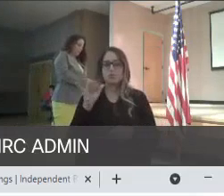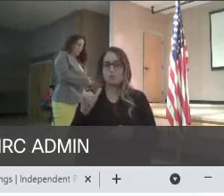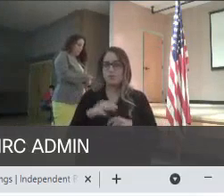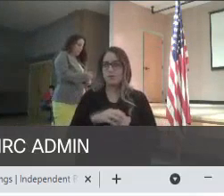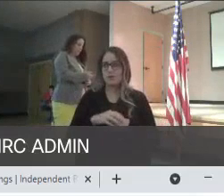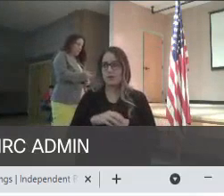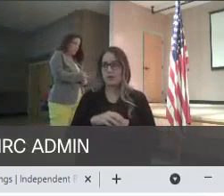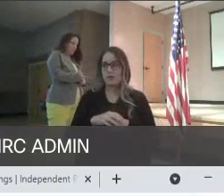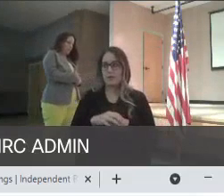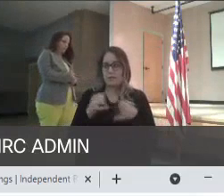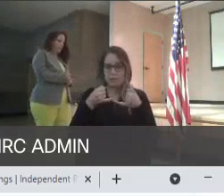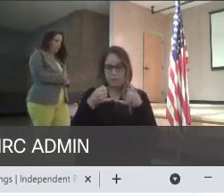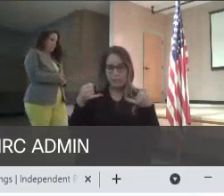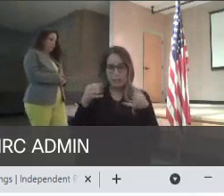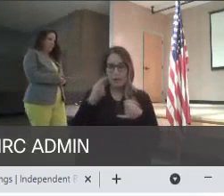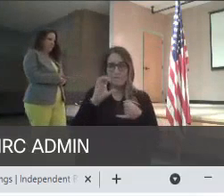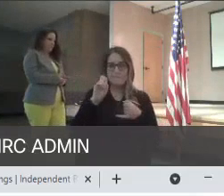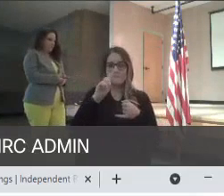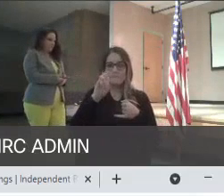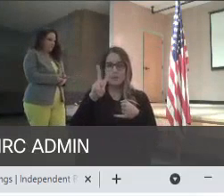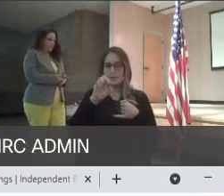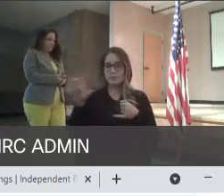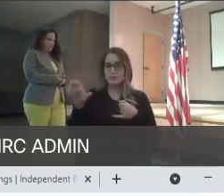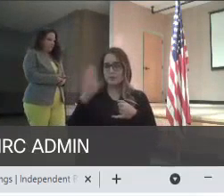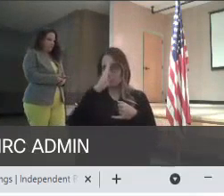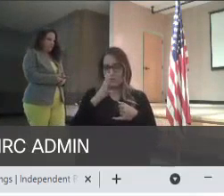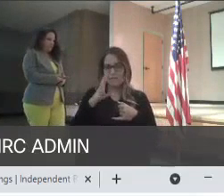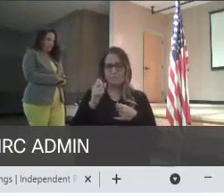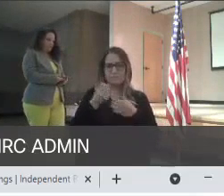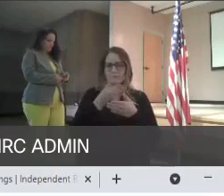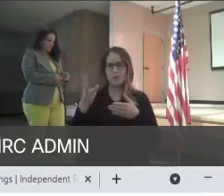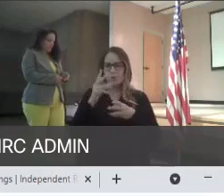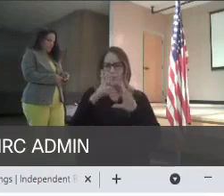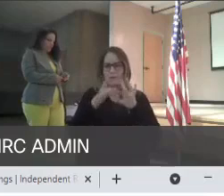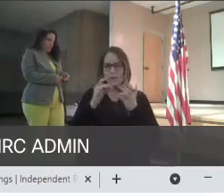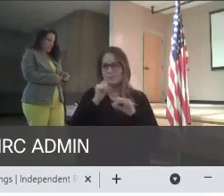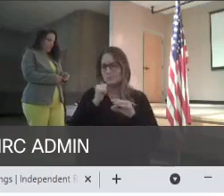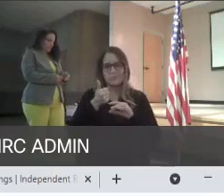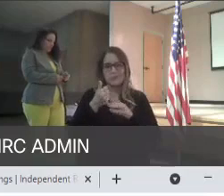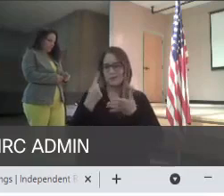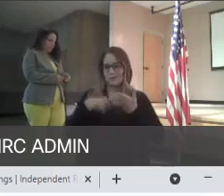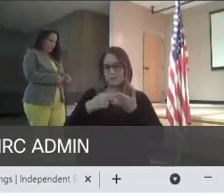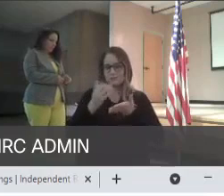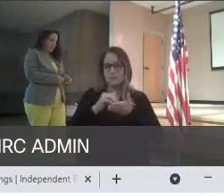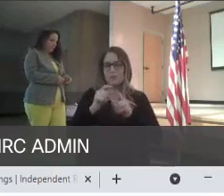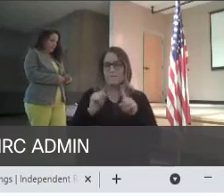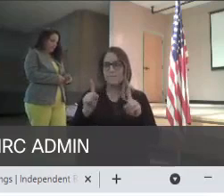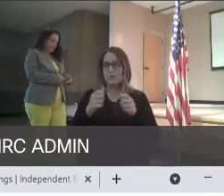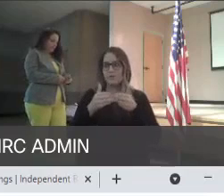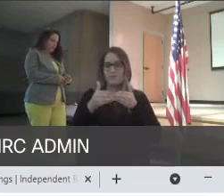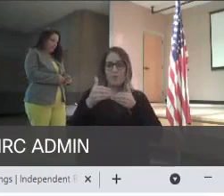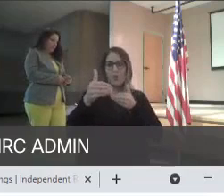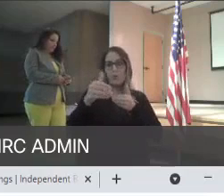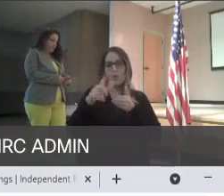I see that you arbitrarily put a line, a McDowell, straight out, and a few of them have already mentioned about that. I'm not going to delay on it too much, as